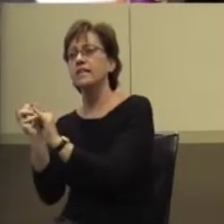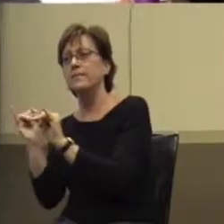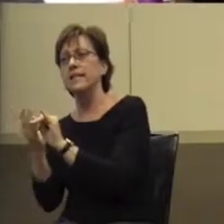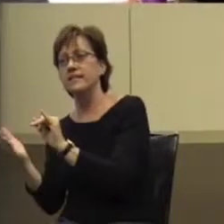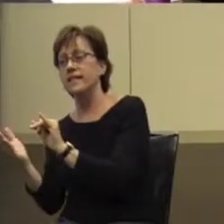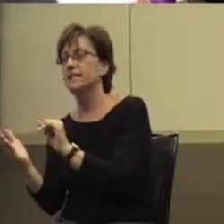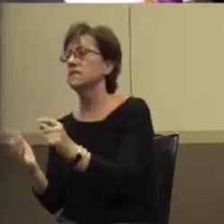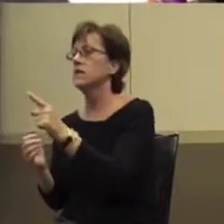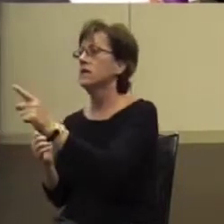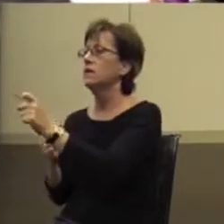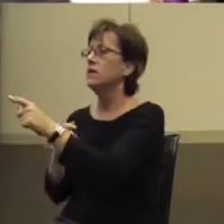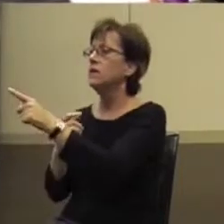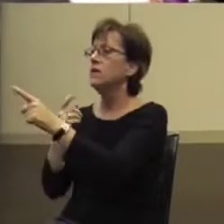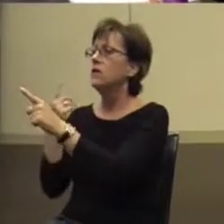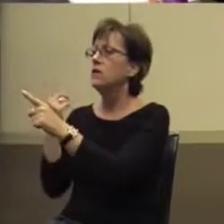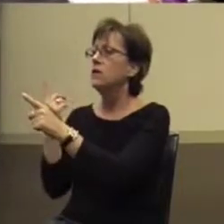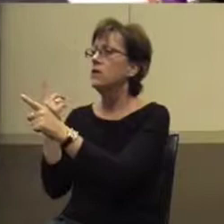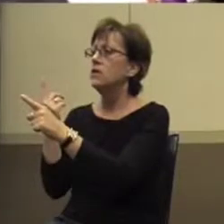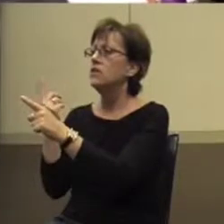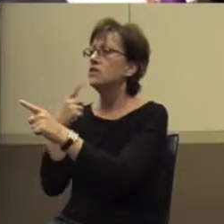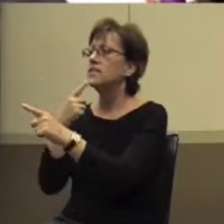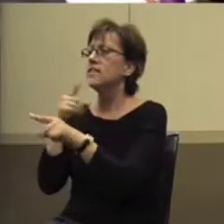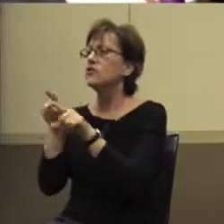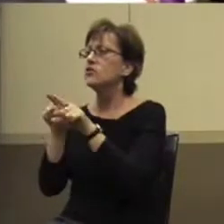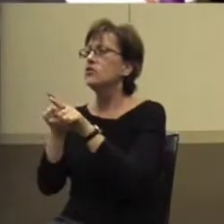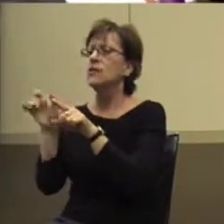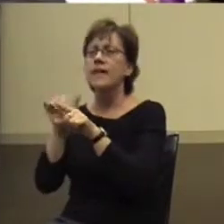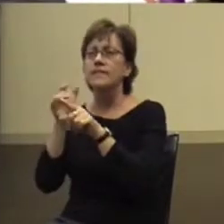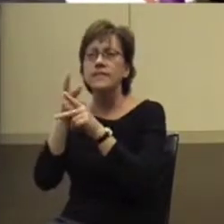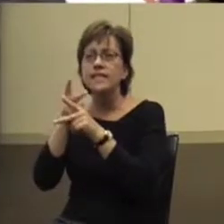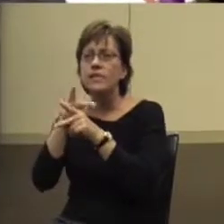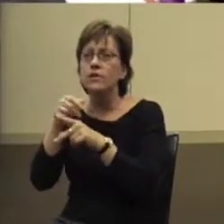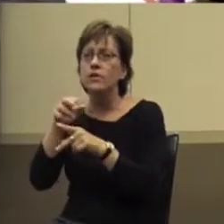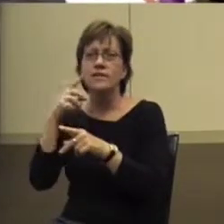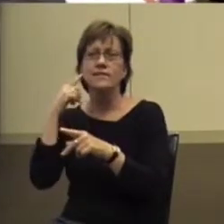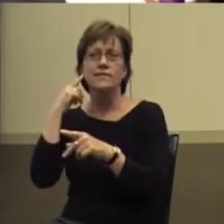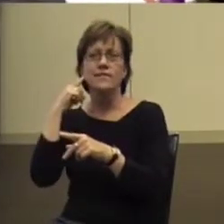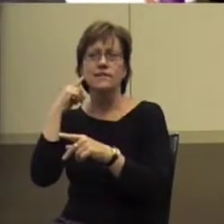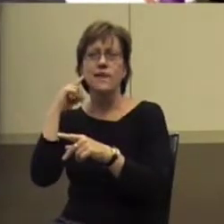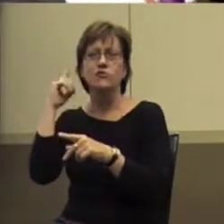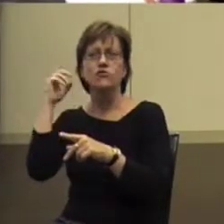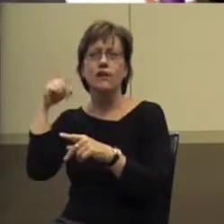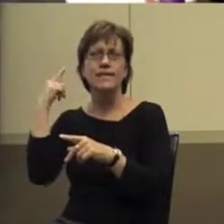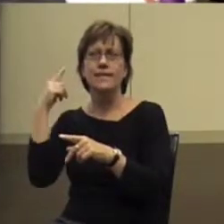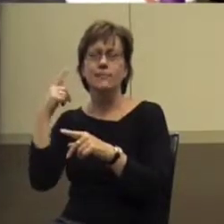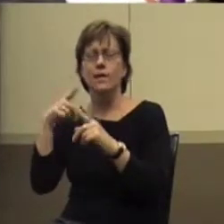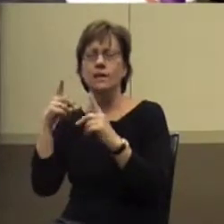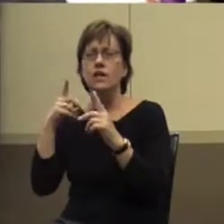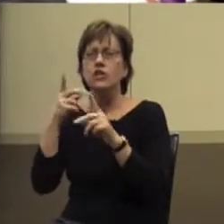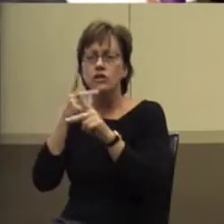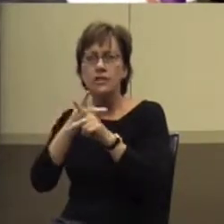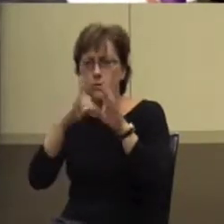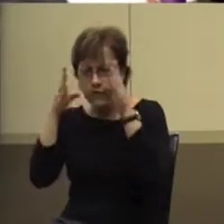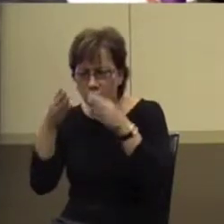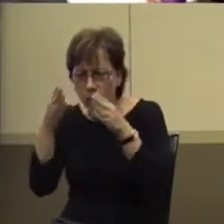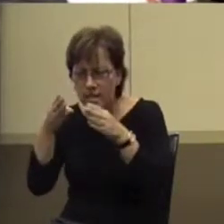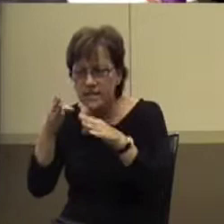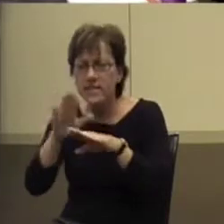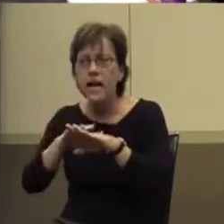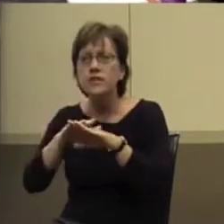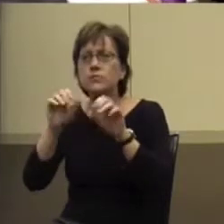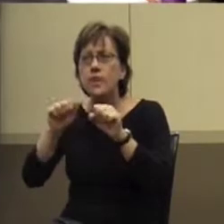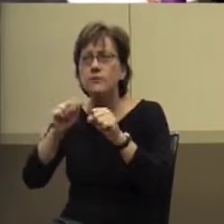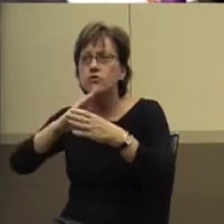said too was like to keep her. This sounds crazy, but to keep her focused on, or being